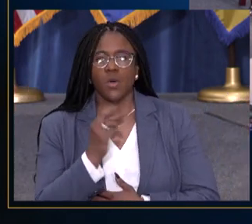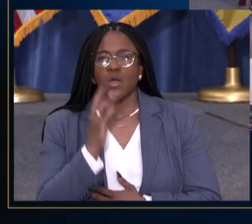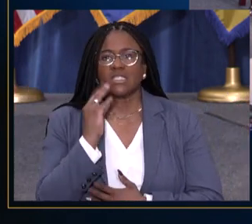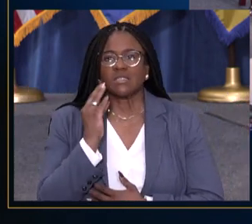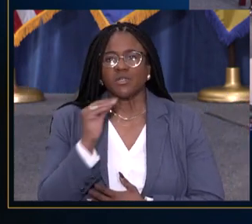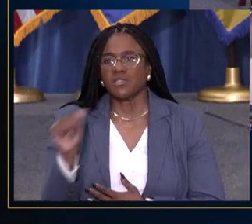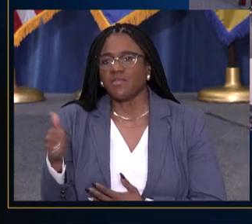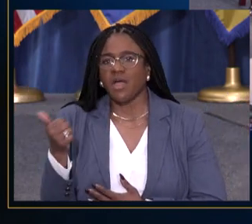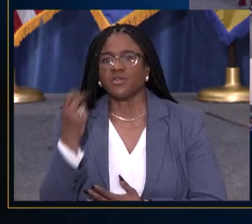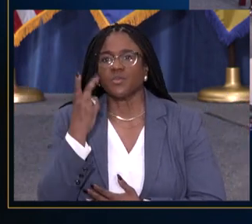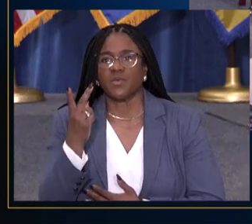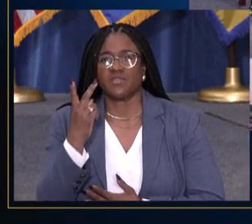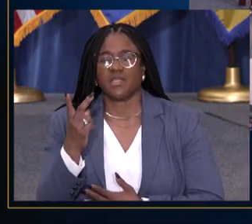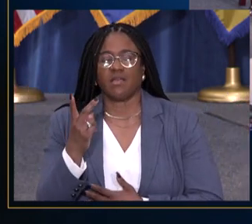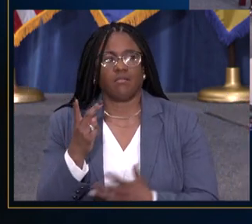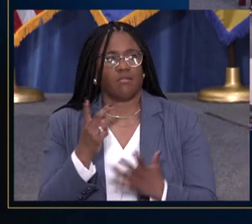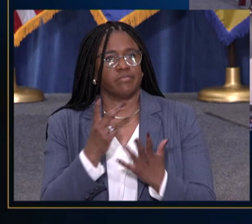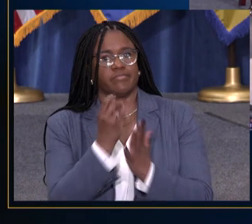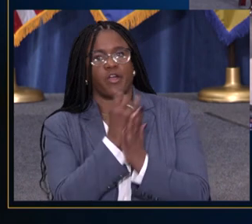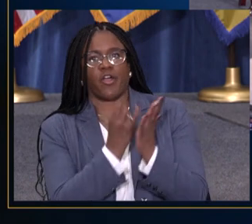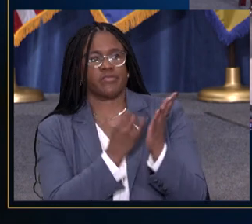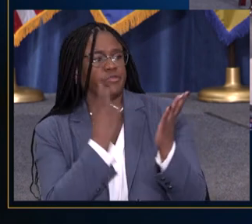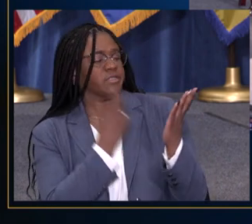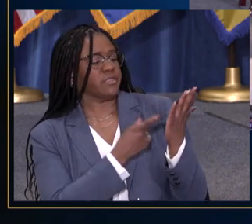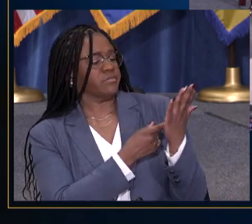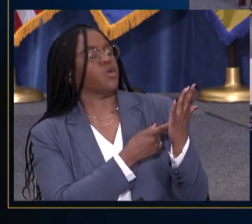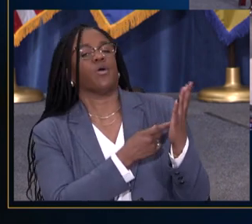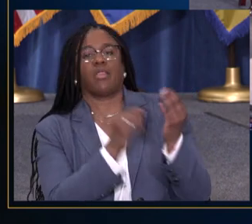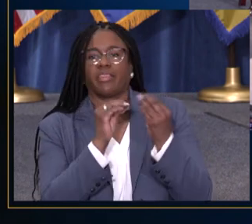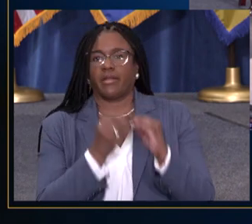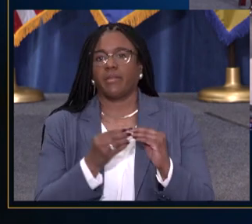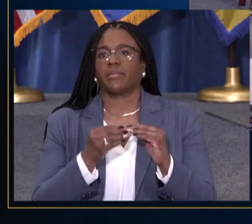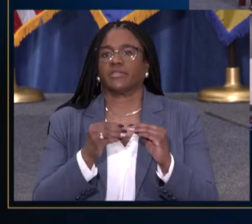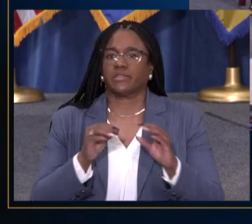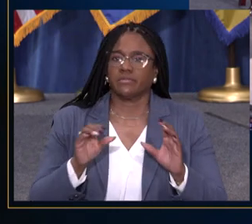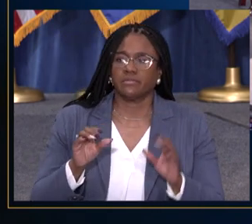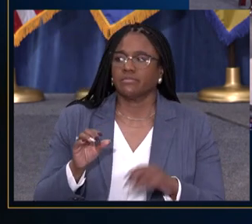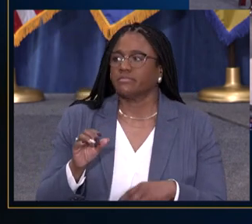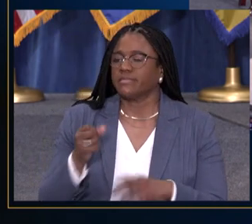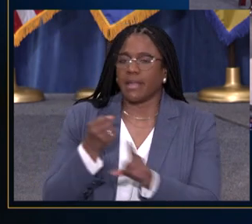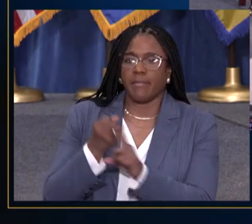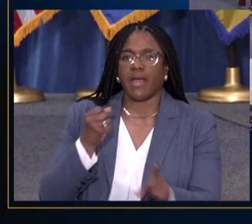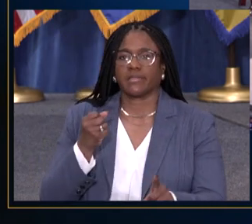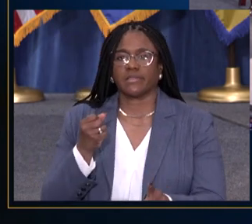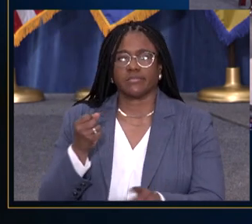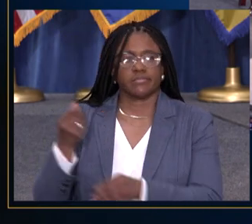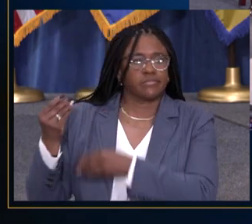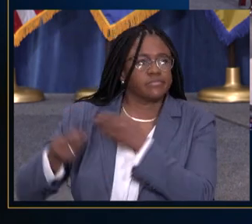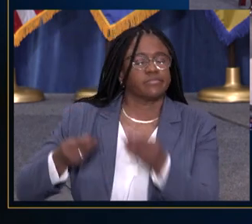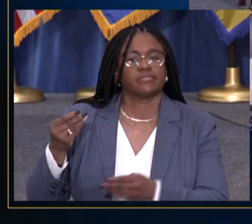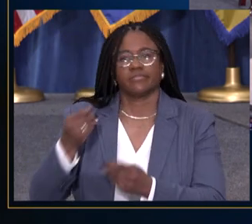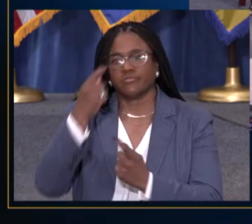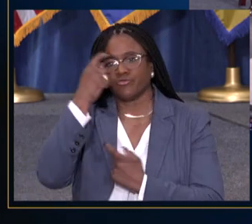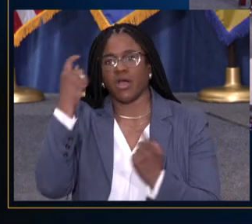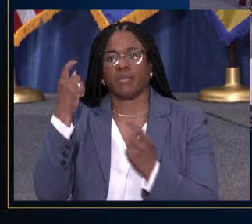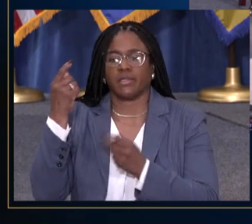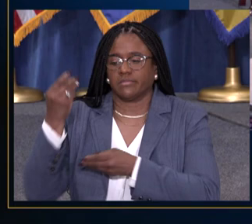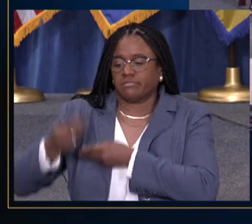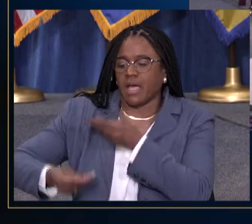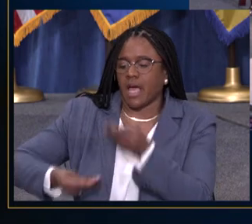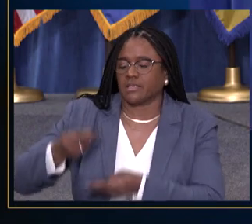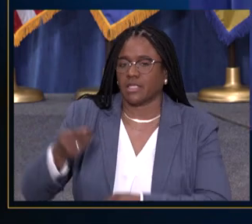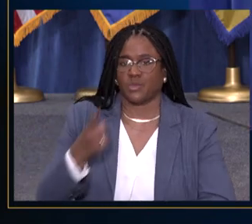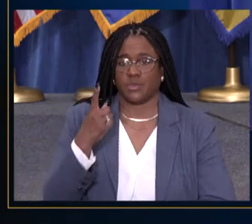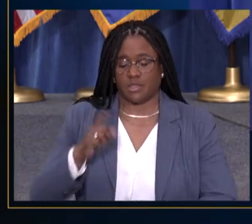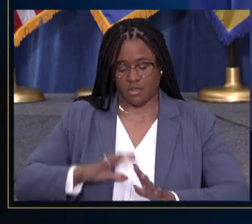others, we've seen the diagrams that talk about the impact through intergenerational trauma, that racialized trauma, and how it's passed down, right? You see the picture of the